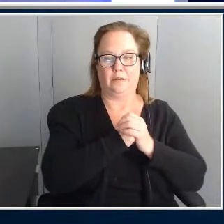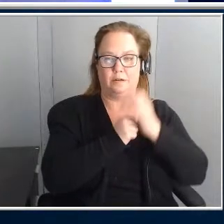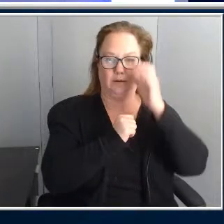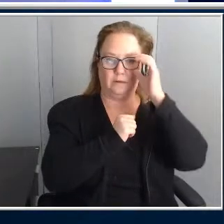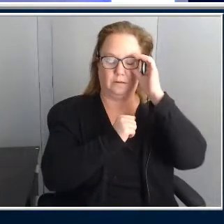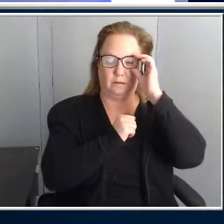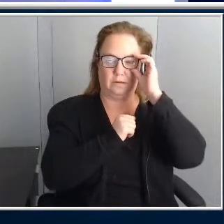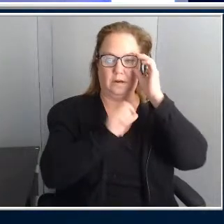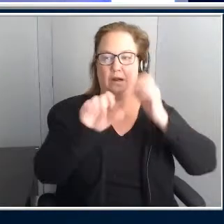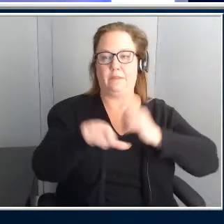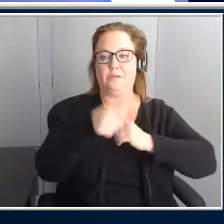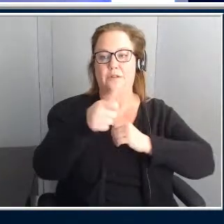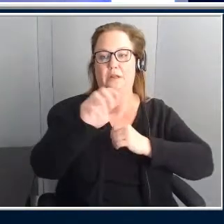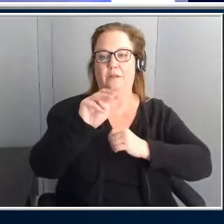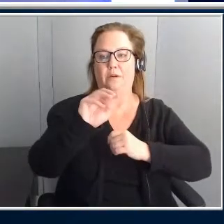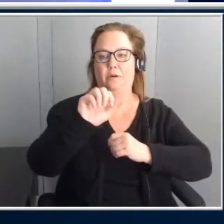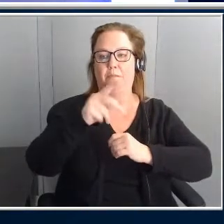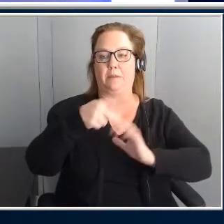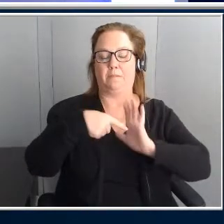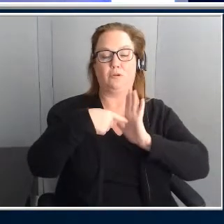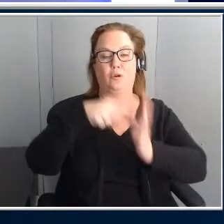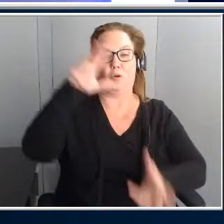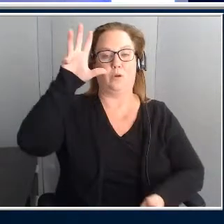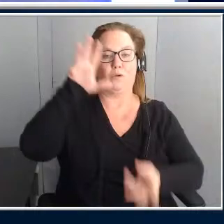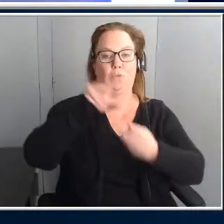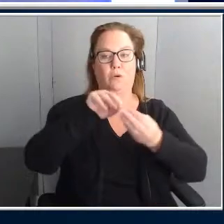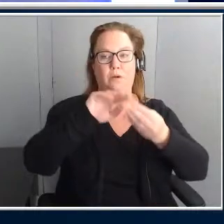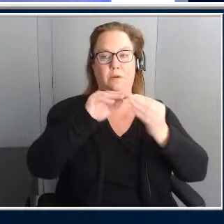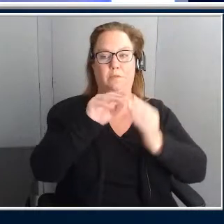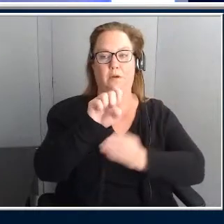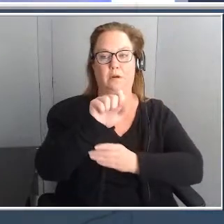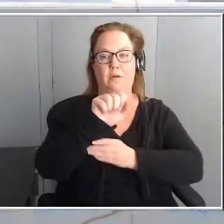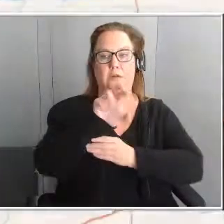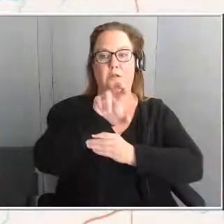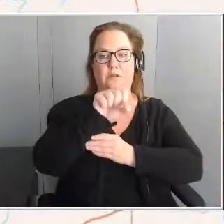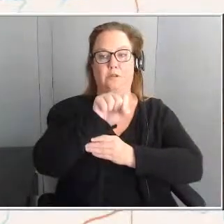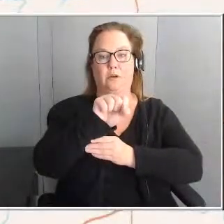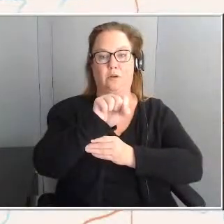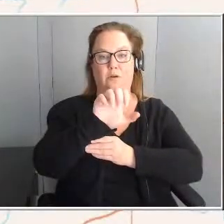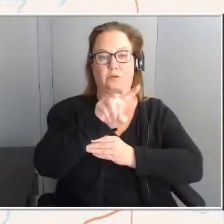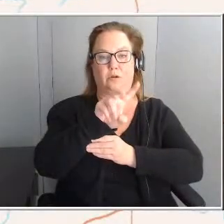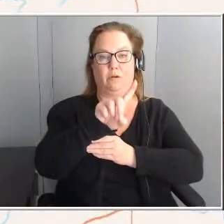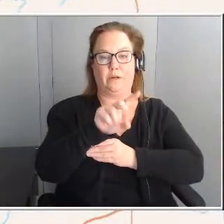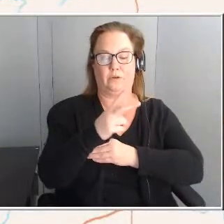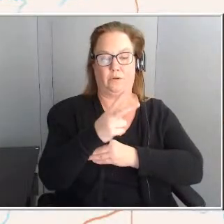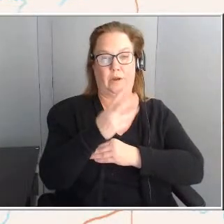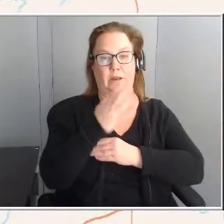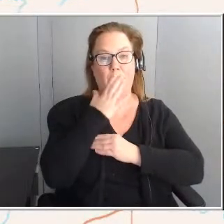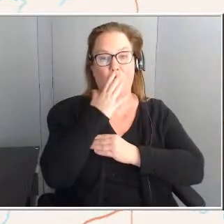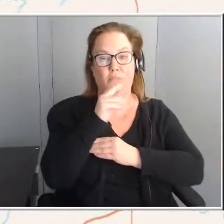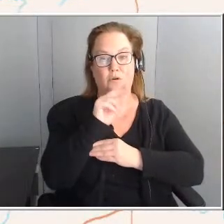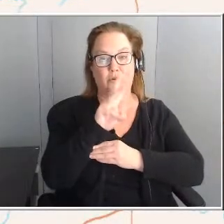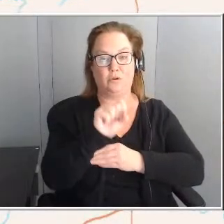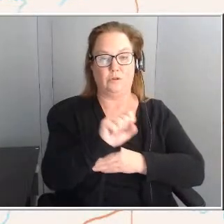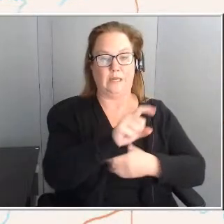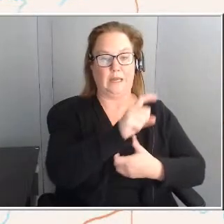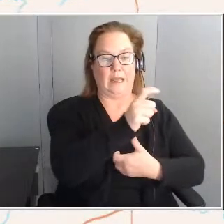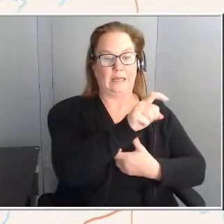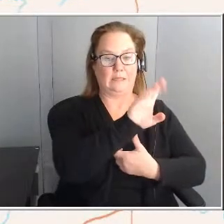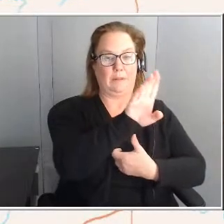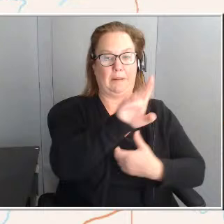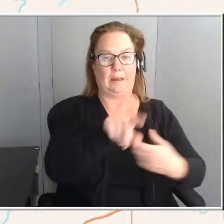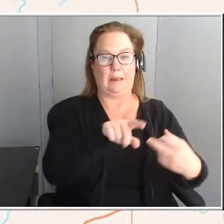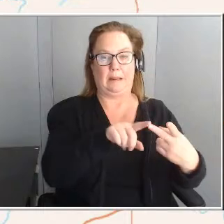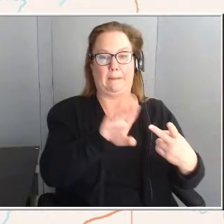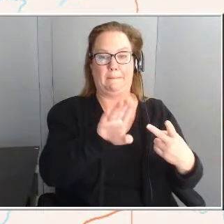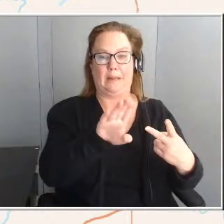I think there's another map you'll show, which is the total numbers of SARS-CoV-2. And the good news is, despite the fact that XBB and BQ11